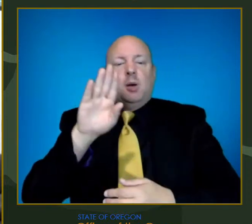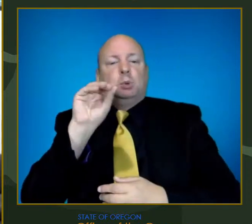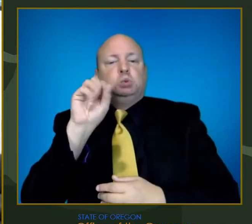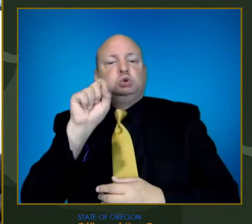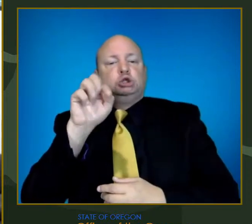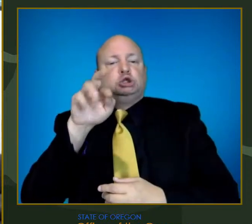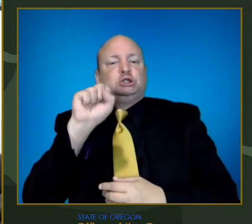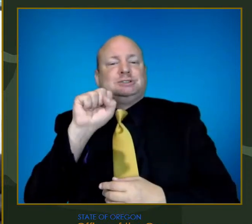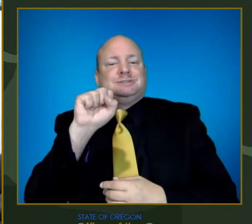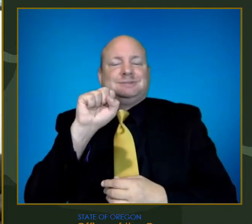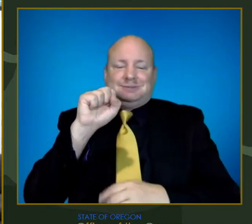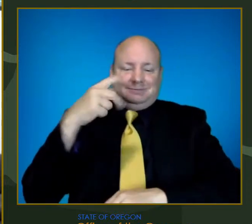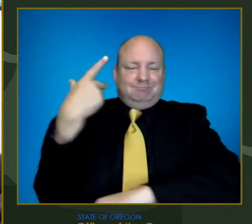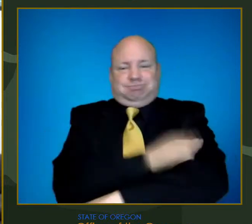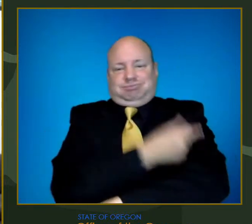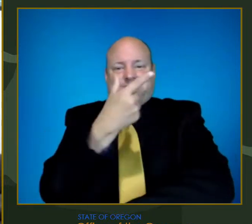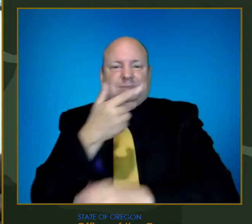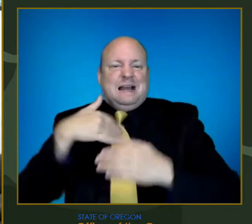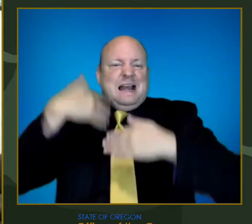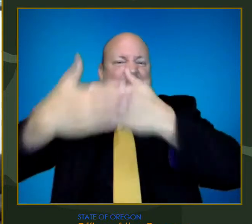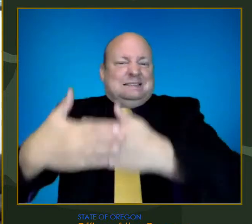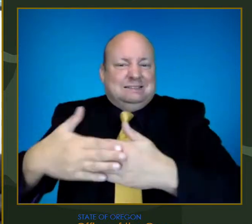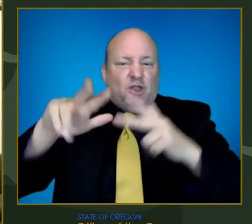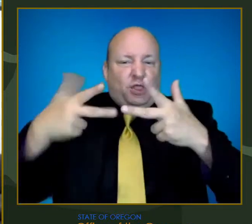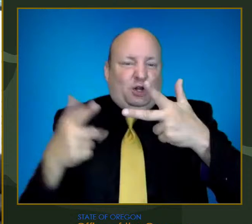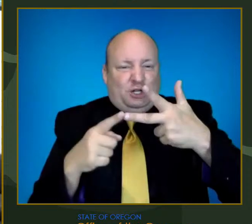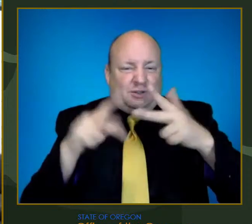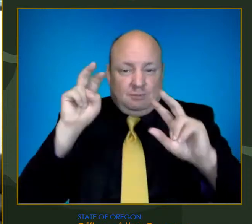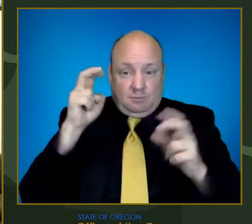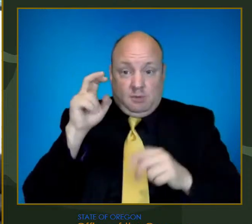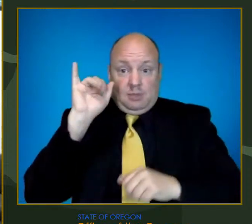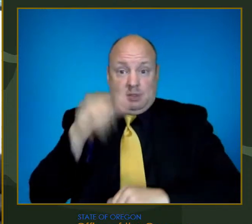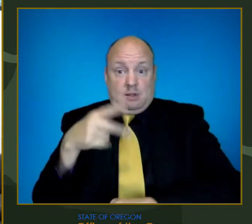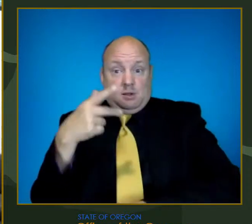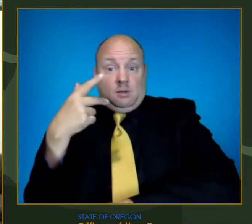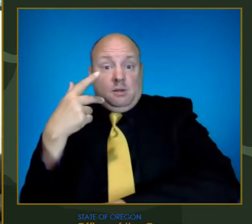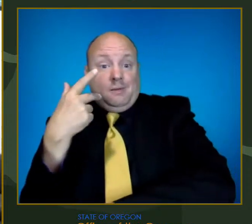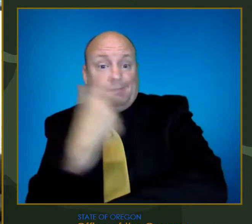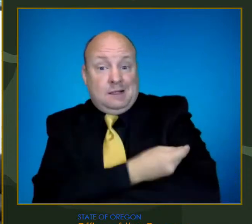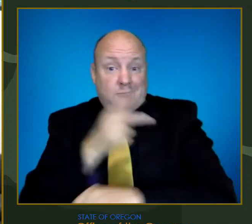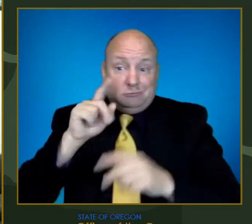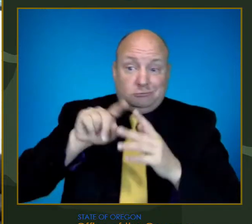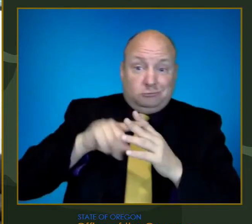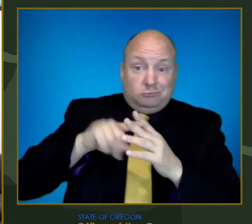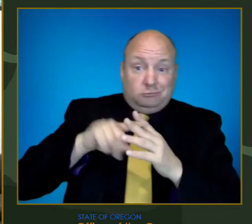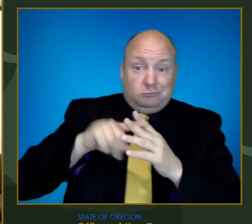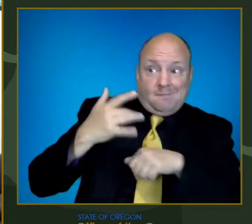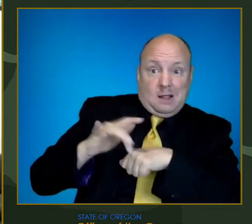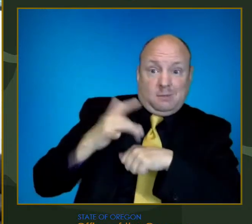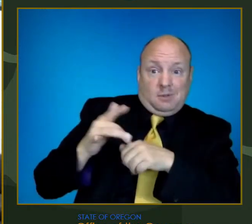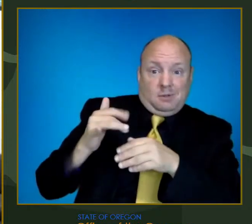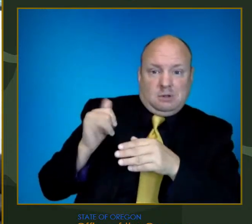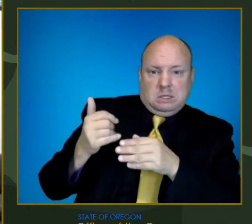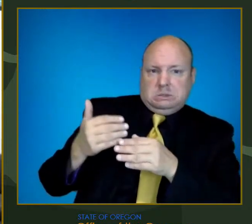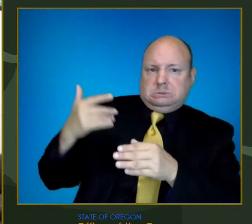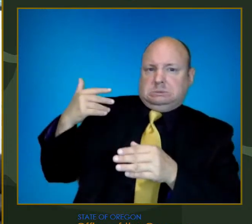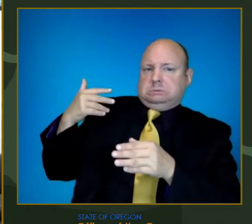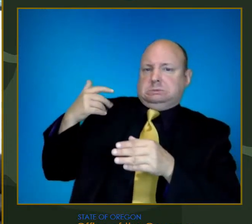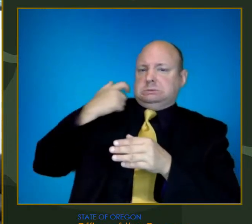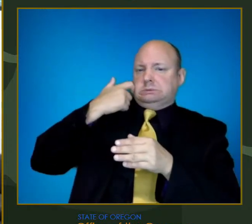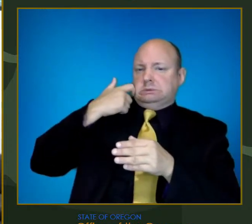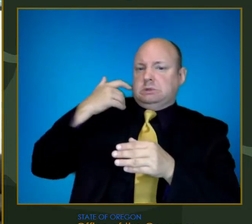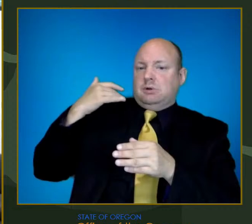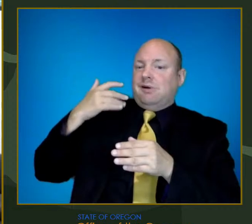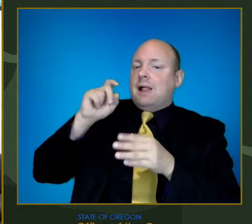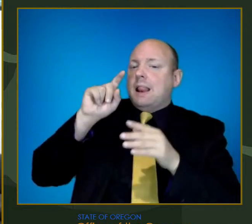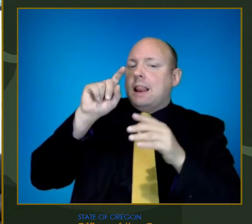As you'll remember, vaccines that were available at the earliest stages of the vaccine rollout were limited to healthcare workers and people